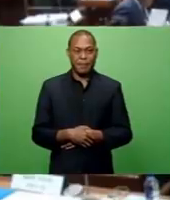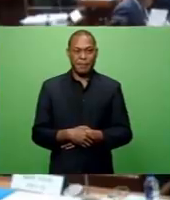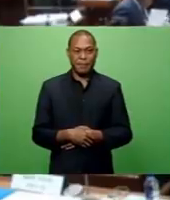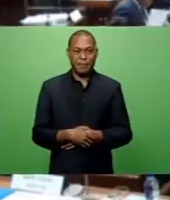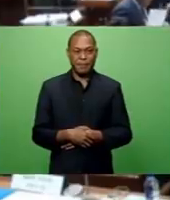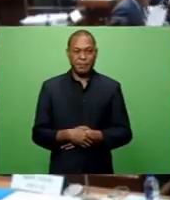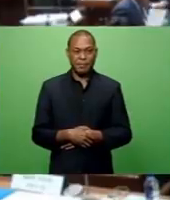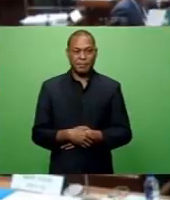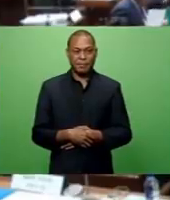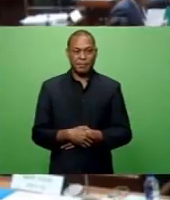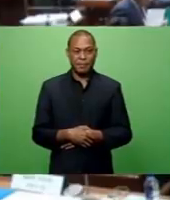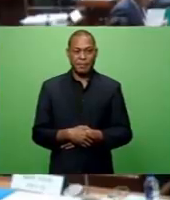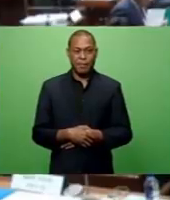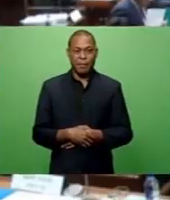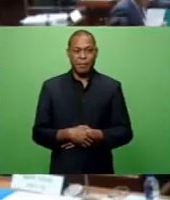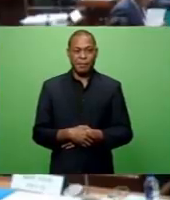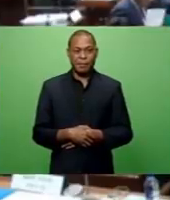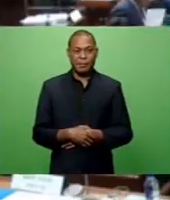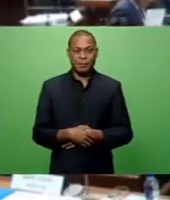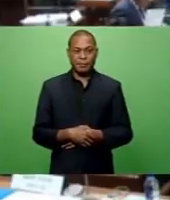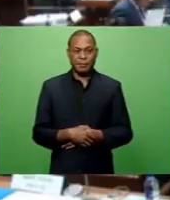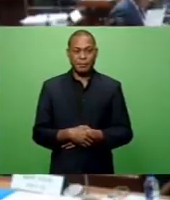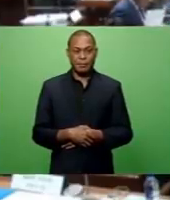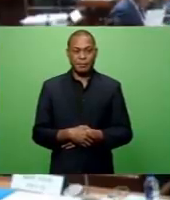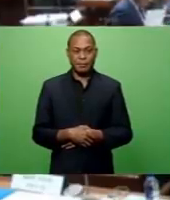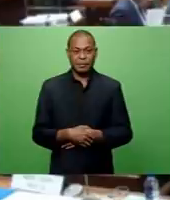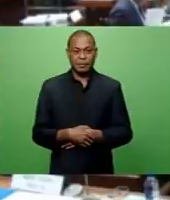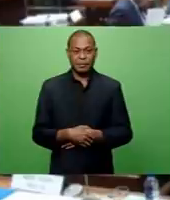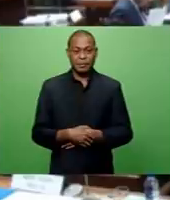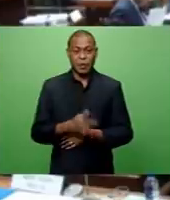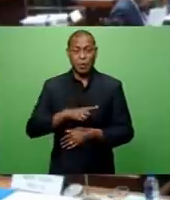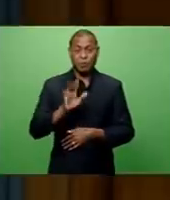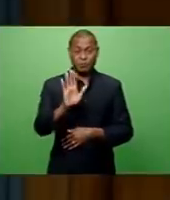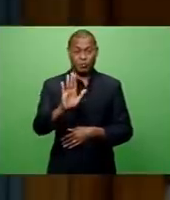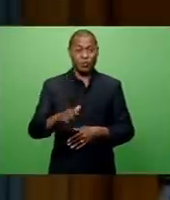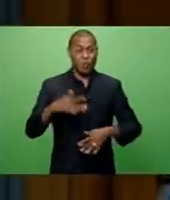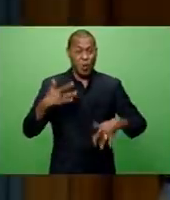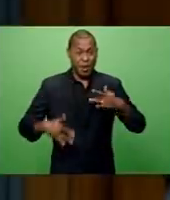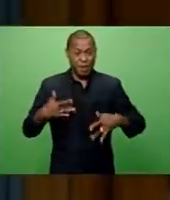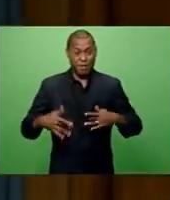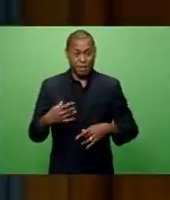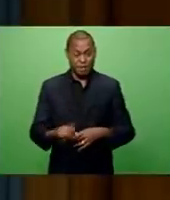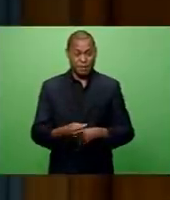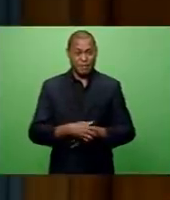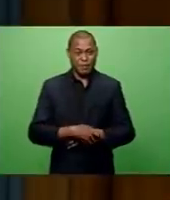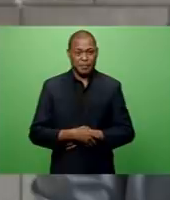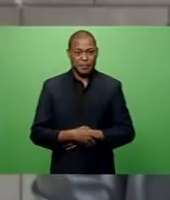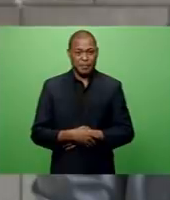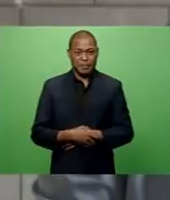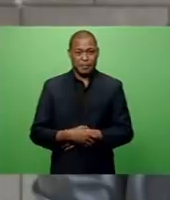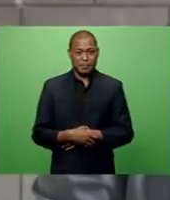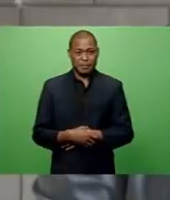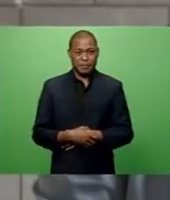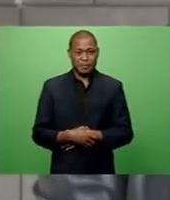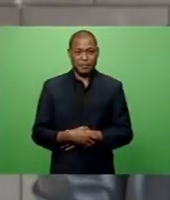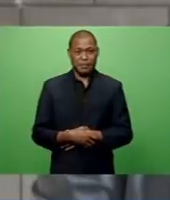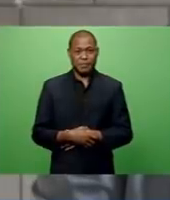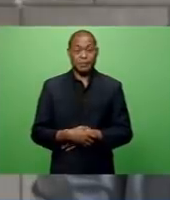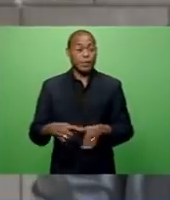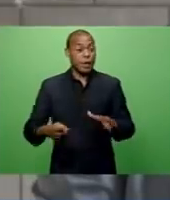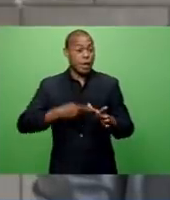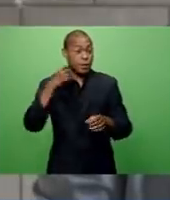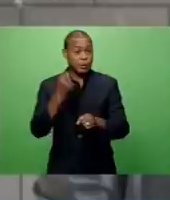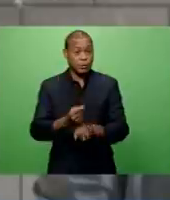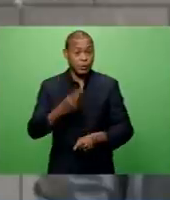because your life, your livelihood, and your family stake is hanging on the balance of one judge. Said Kayum says